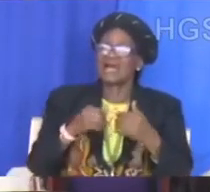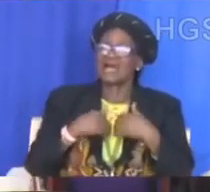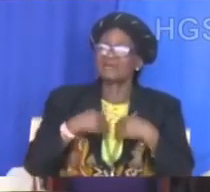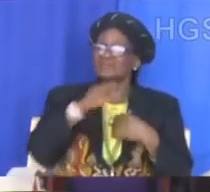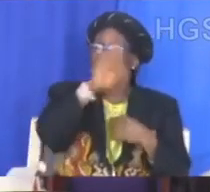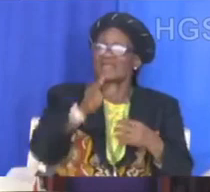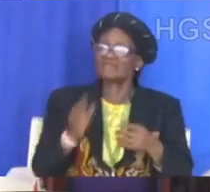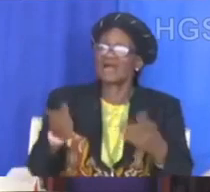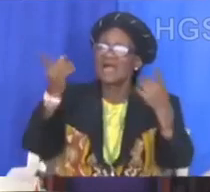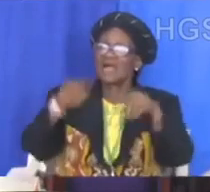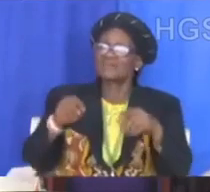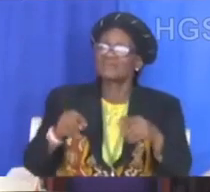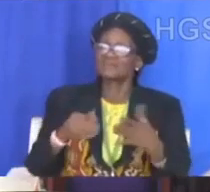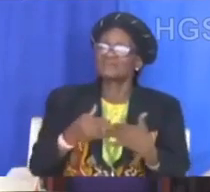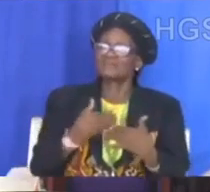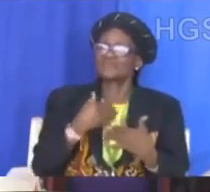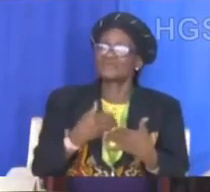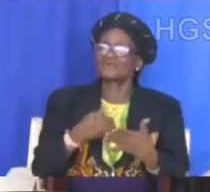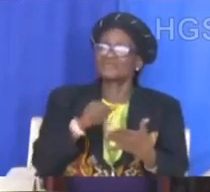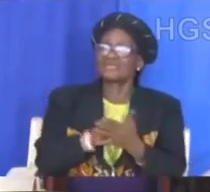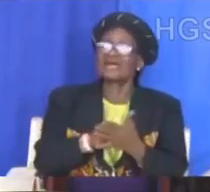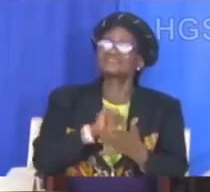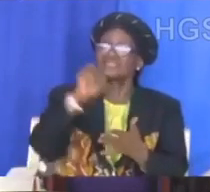And that's one of the reasons you should pray for Nigeria.